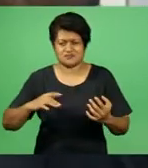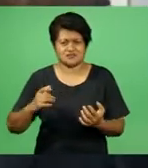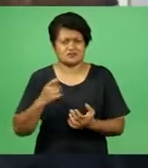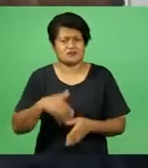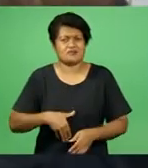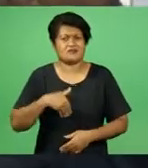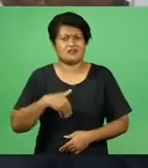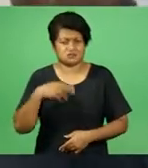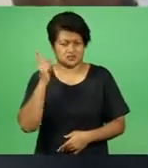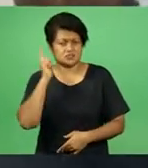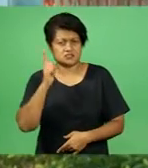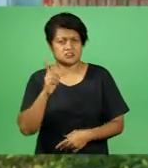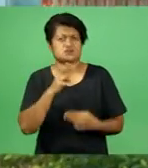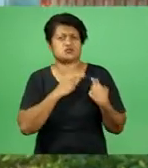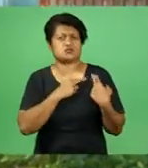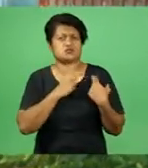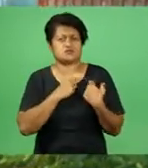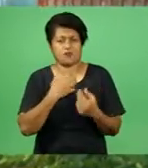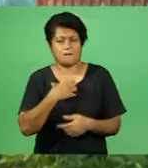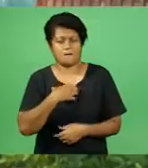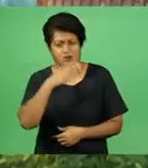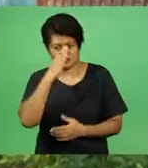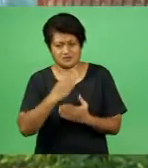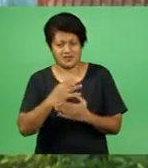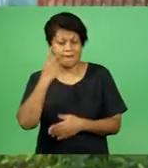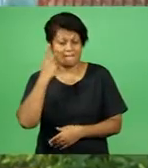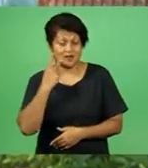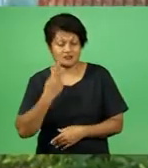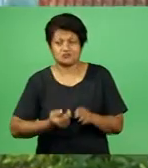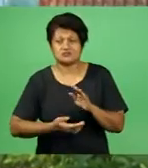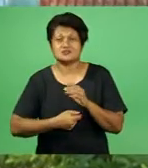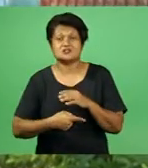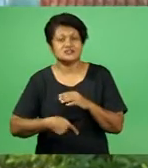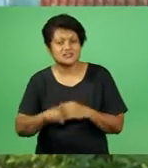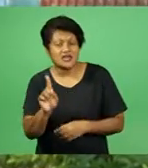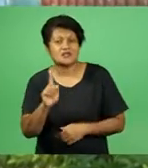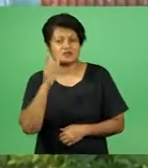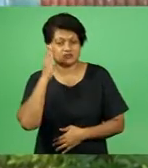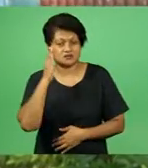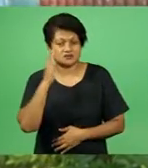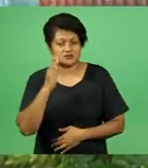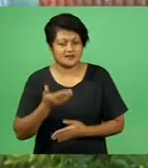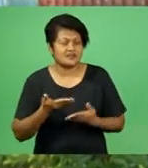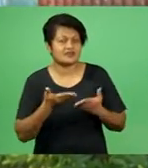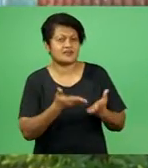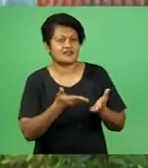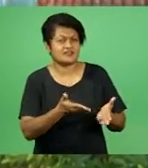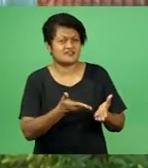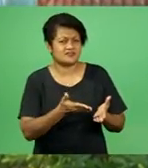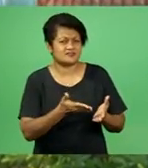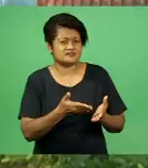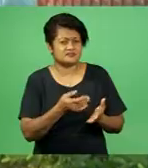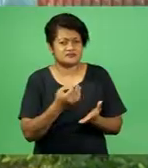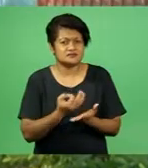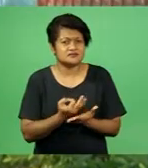responsibility of students in schools. So when parents do send them to schools, they are giving them their faith and